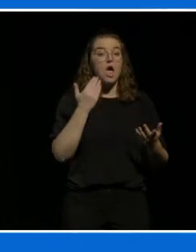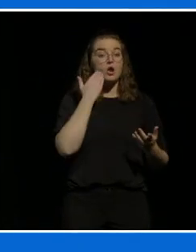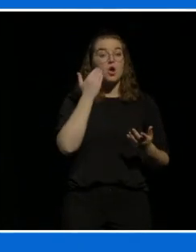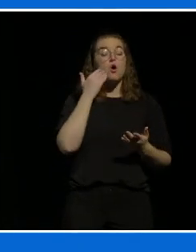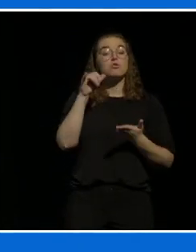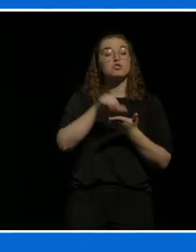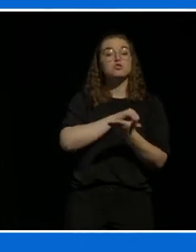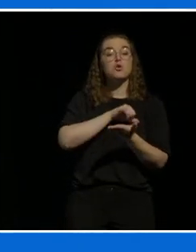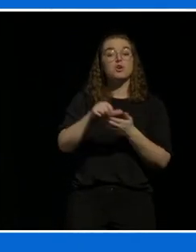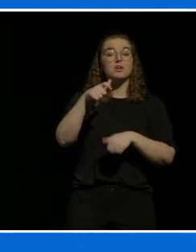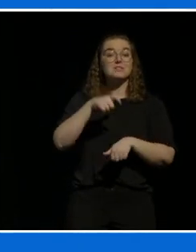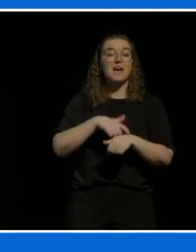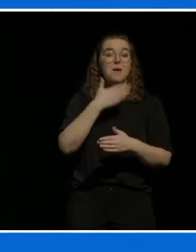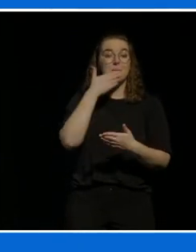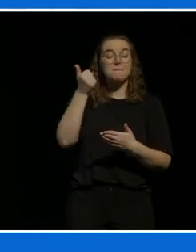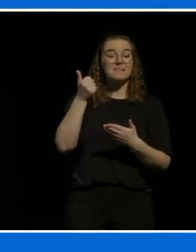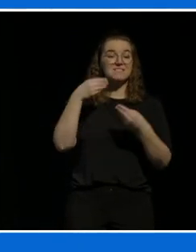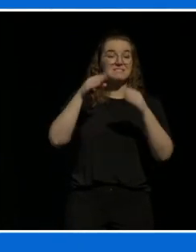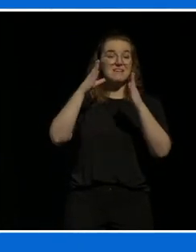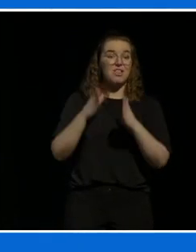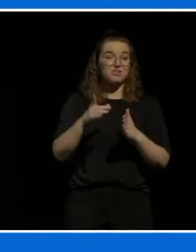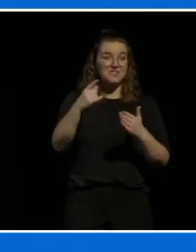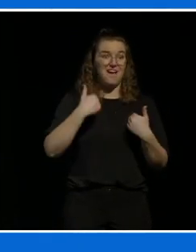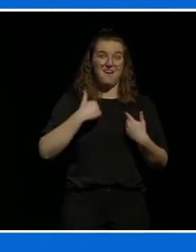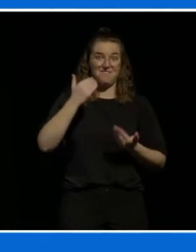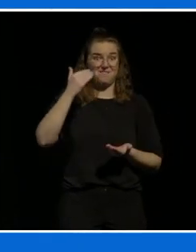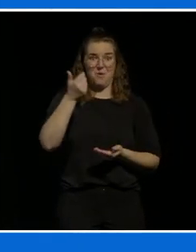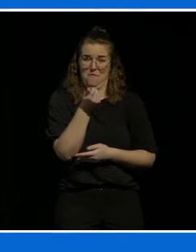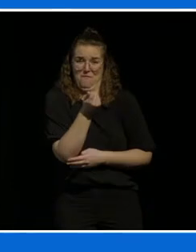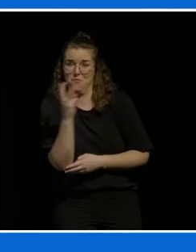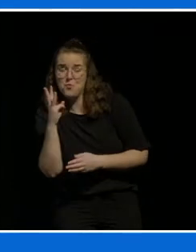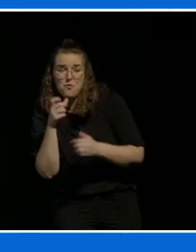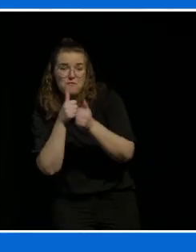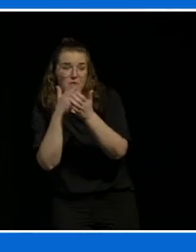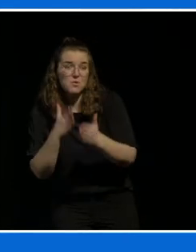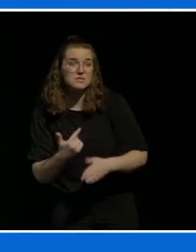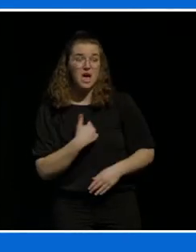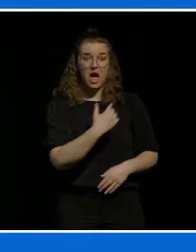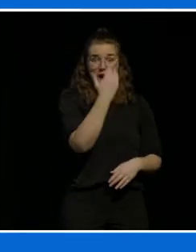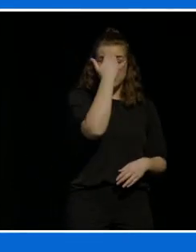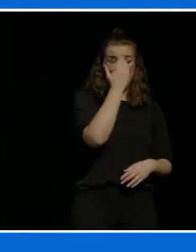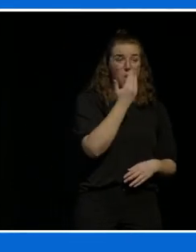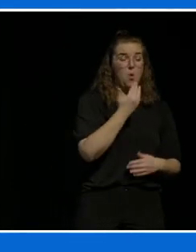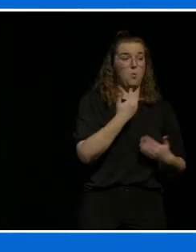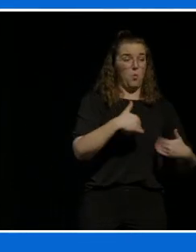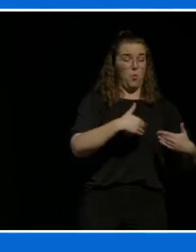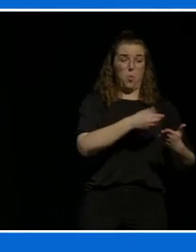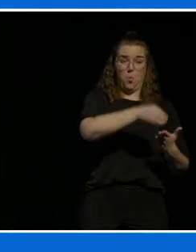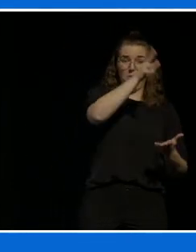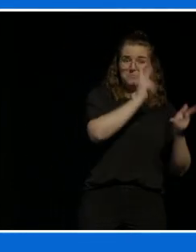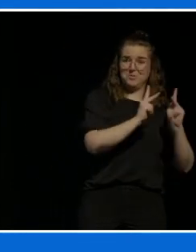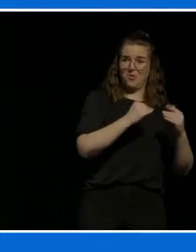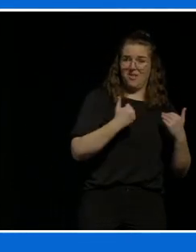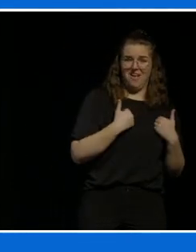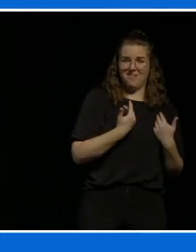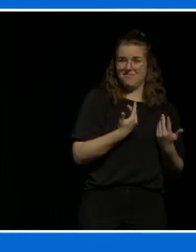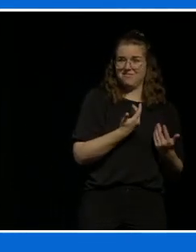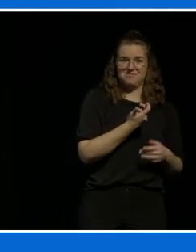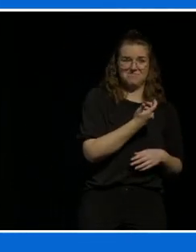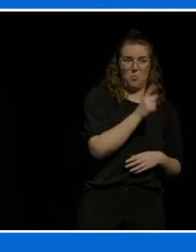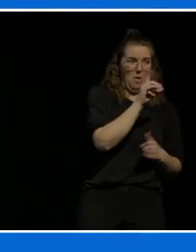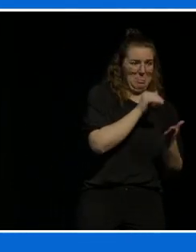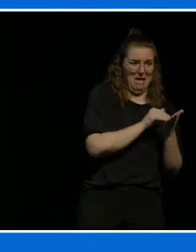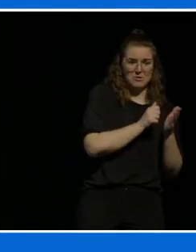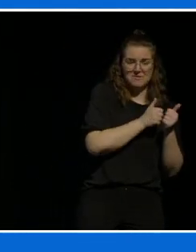that have less than 10,000 followers. I know millionaires that have 1,000 followers. You don't need to be famous to